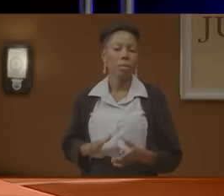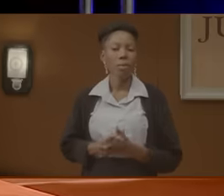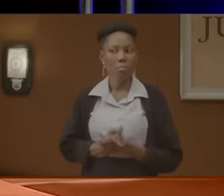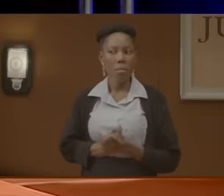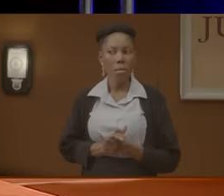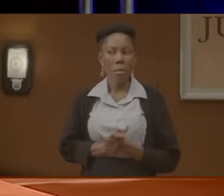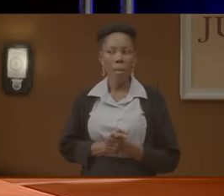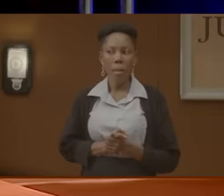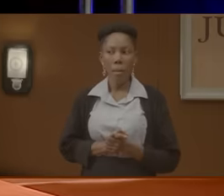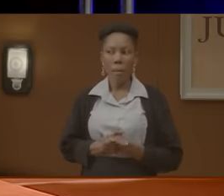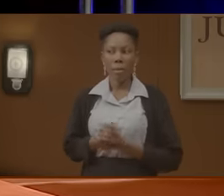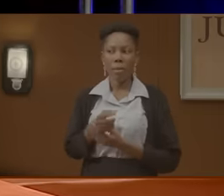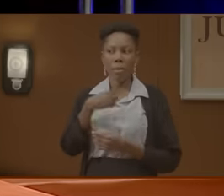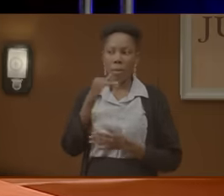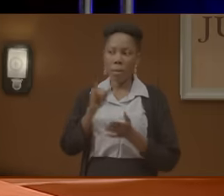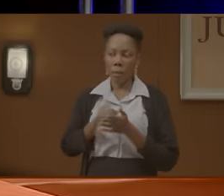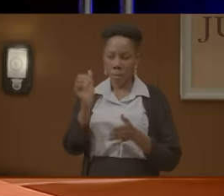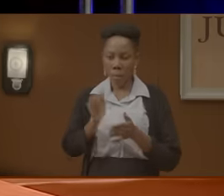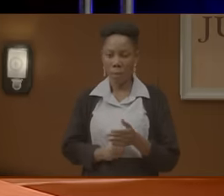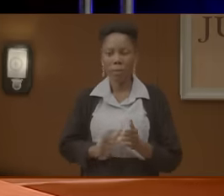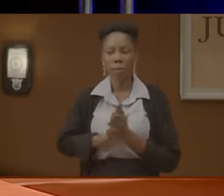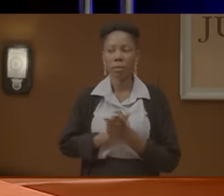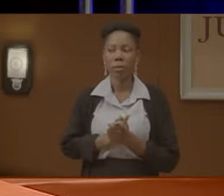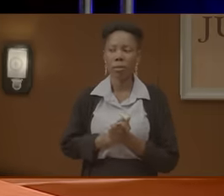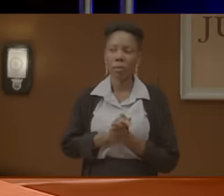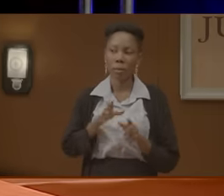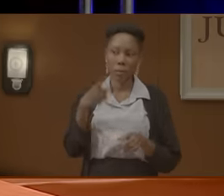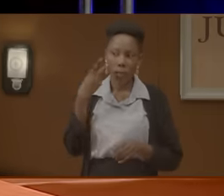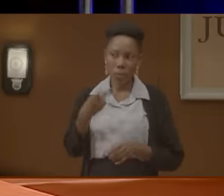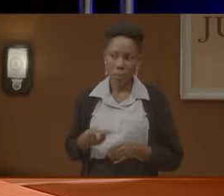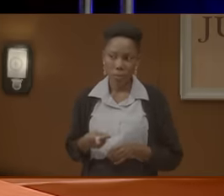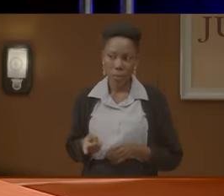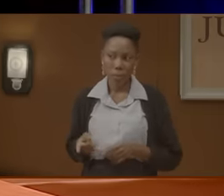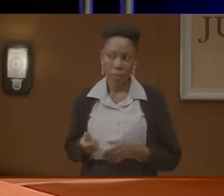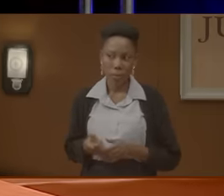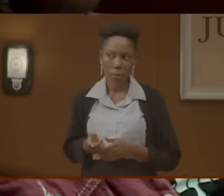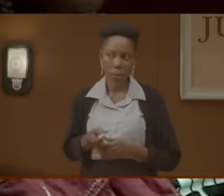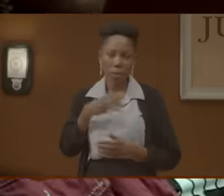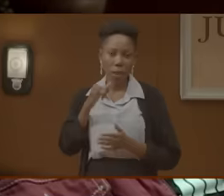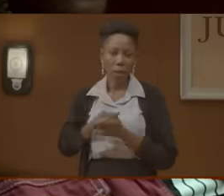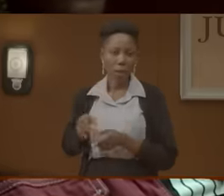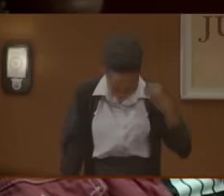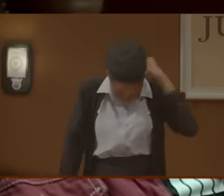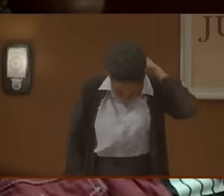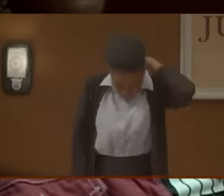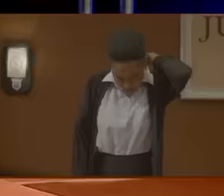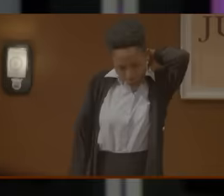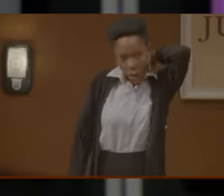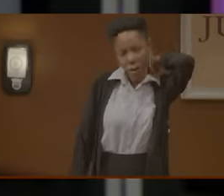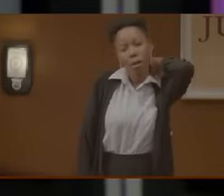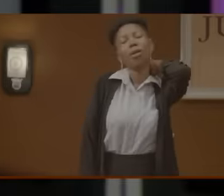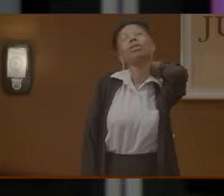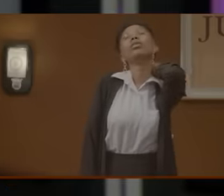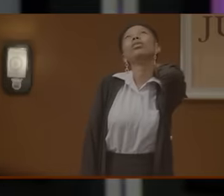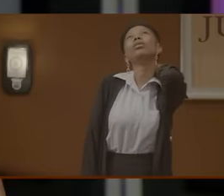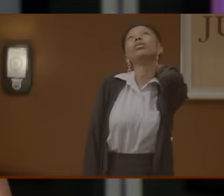pay. I say, what's happening? He say, may I come on, I can't call it. And I do my shout. He say, ah, this one, actually, na attack, but this one, no. So when are you